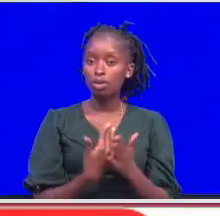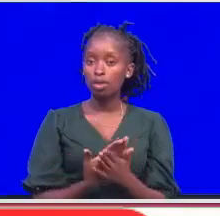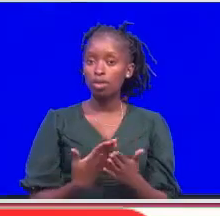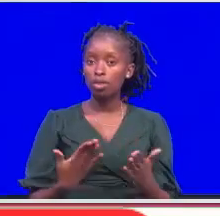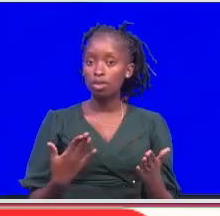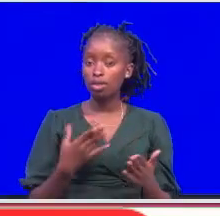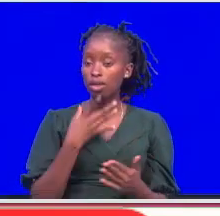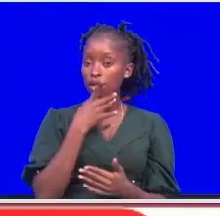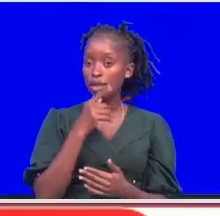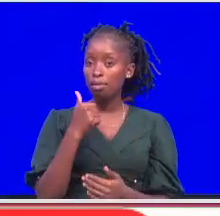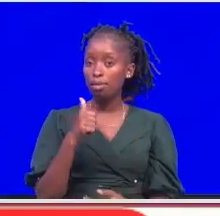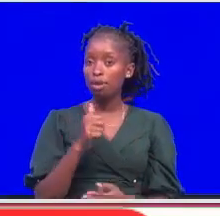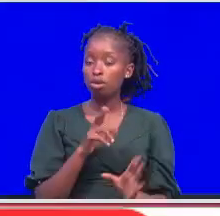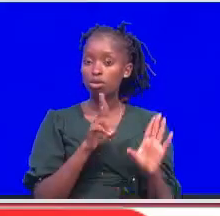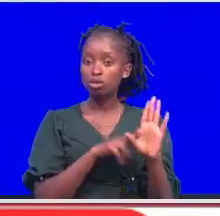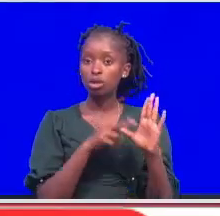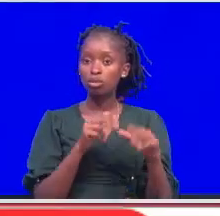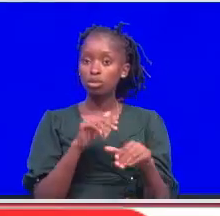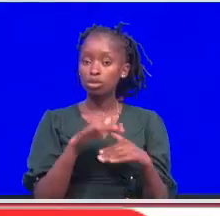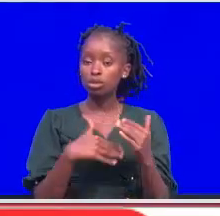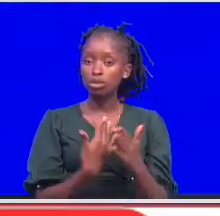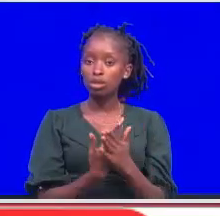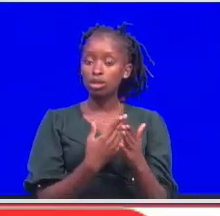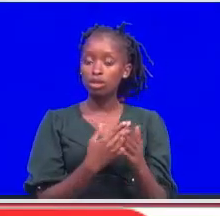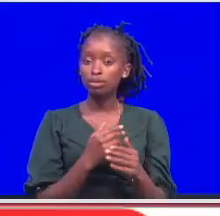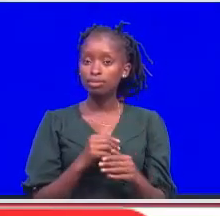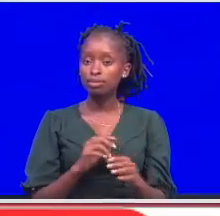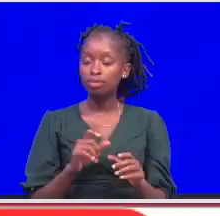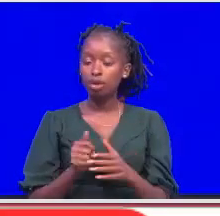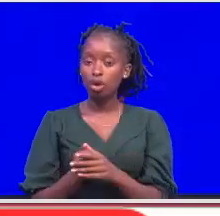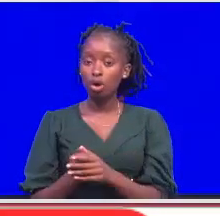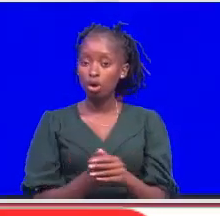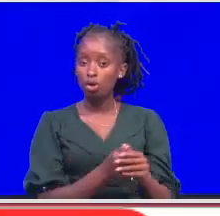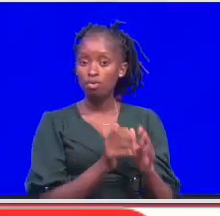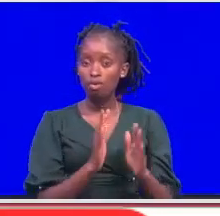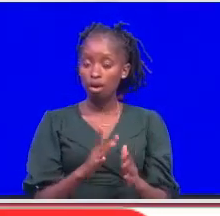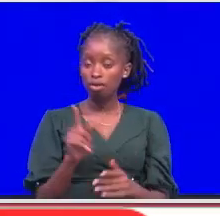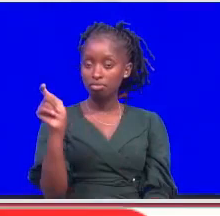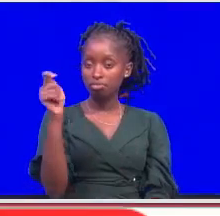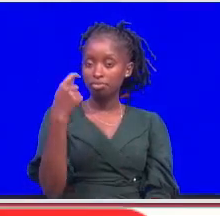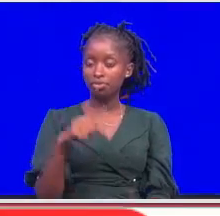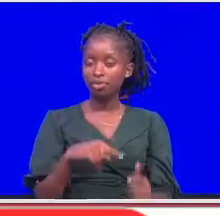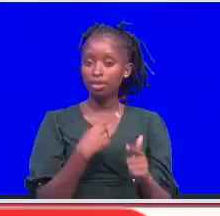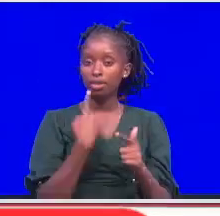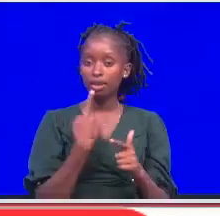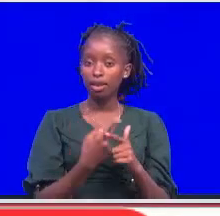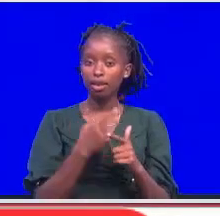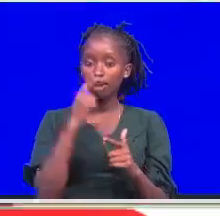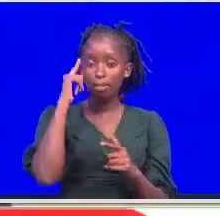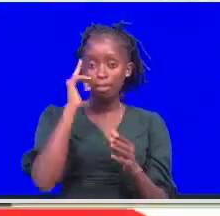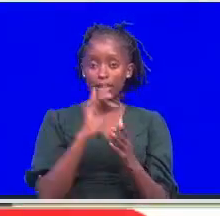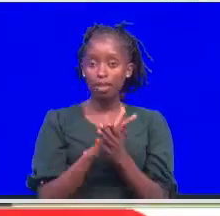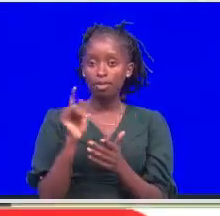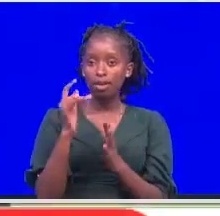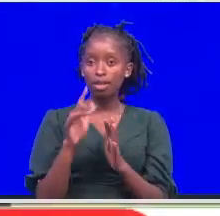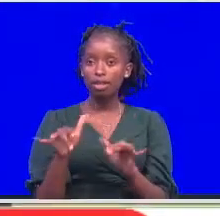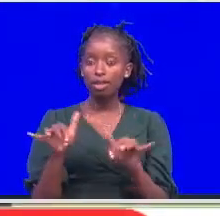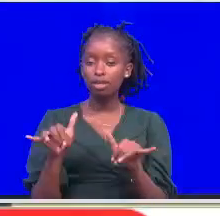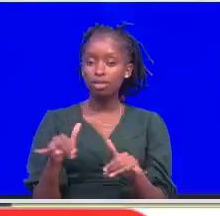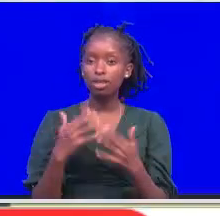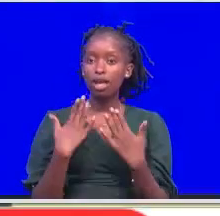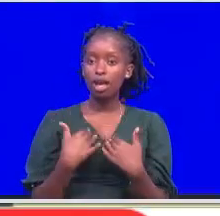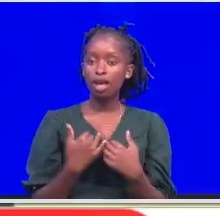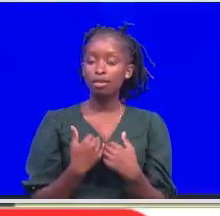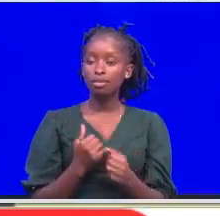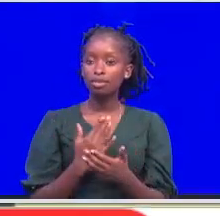the chairman of the Professional Golfers of Kenya, and he believes Kenya will leave a mark on the DP Tour event. Hey,